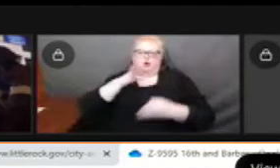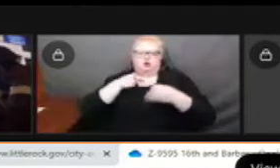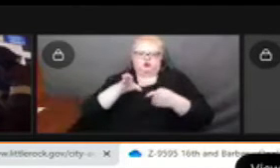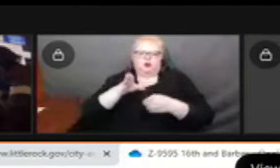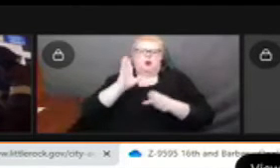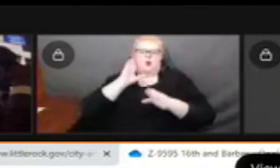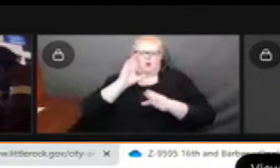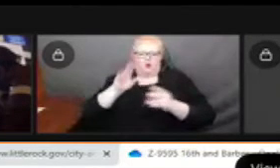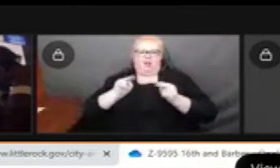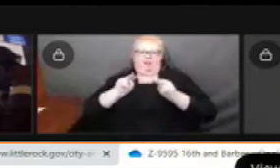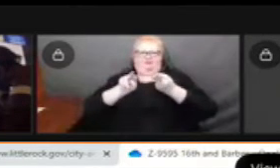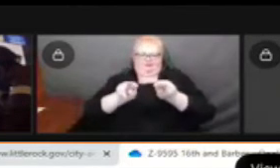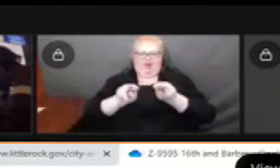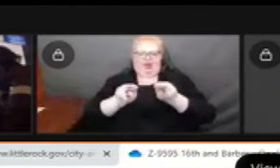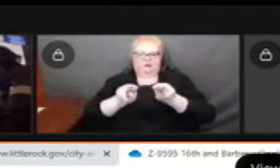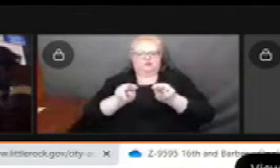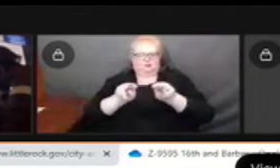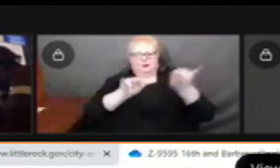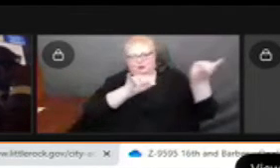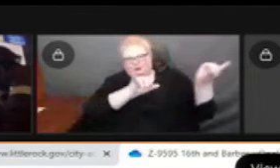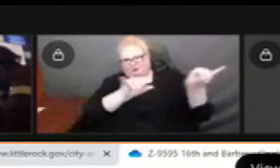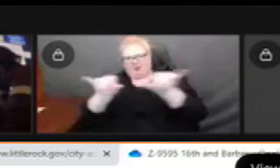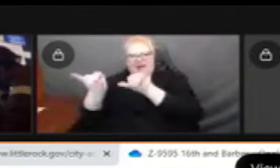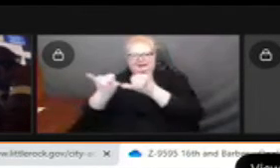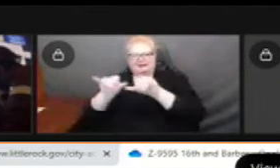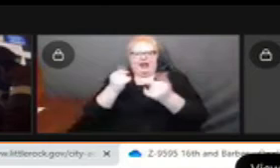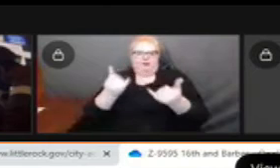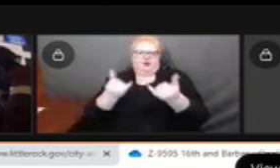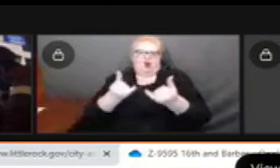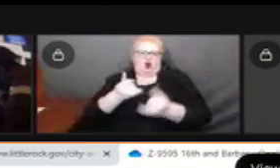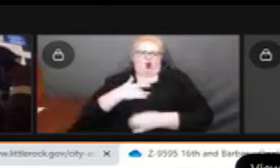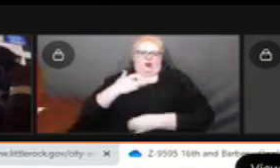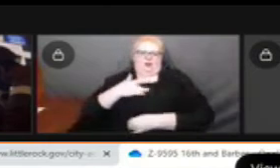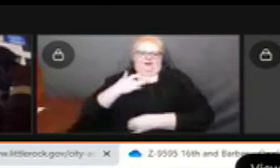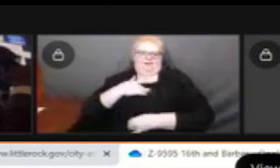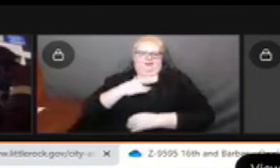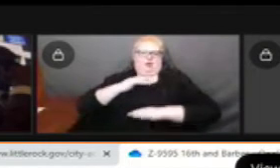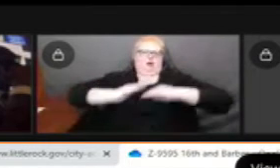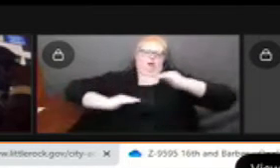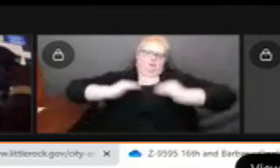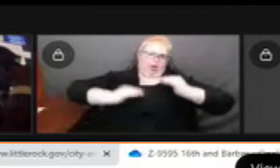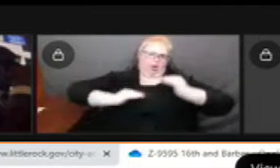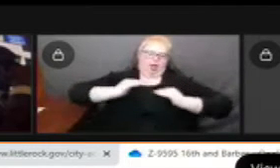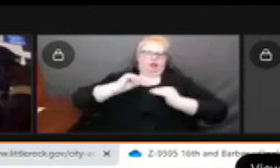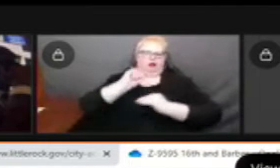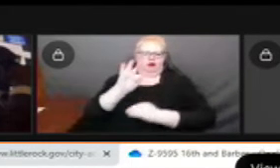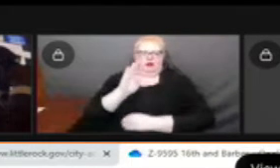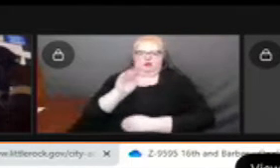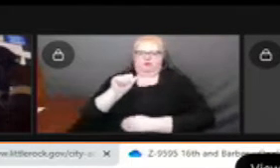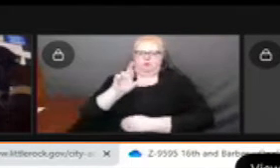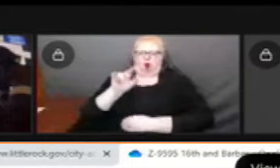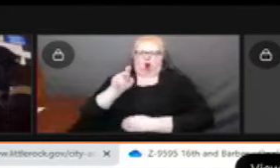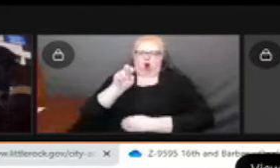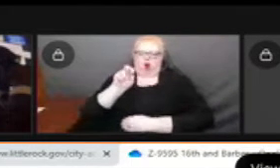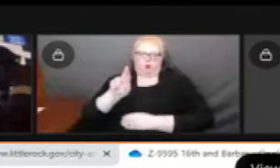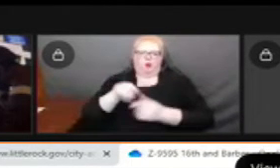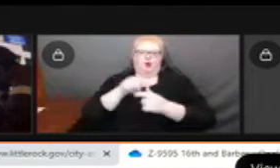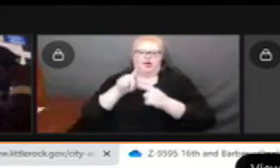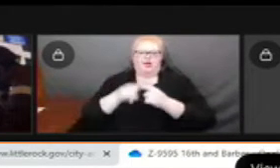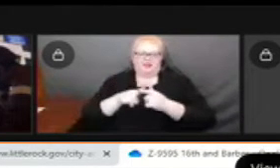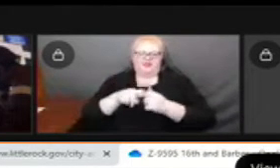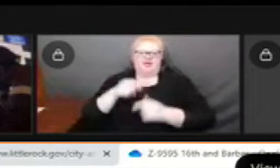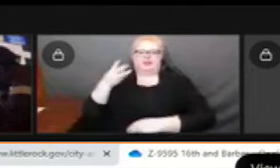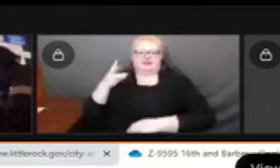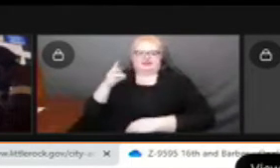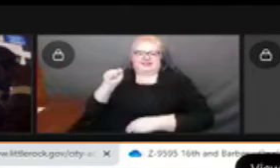maintain the current feel and balance of Barber Street. Additionally, we'll put some smaller front porches on the 16th